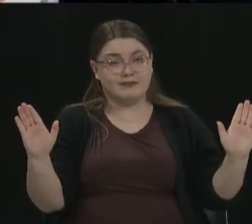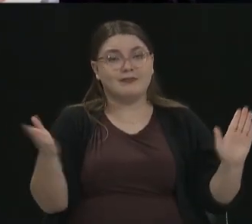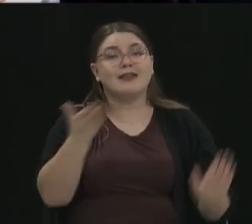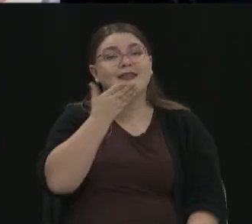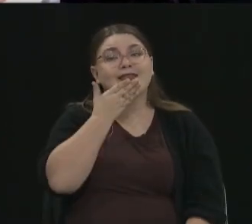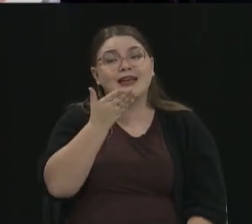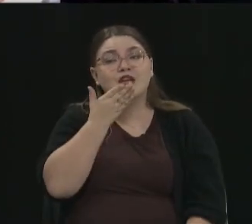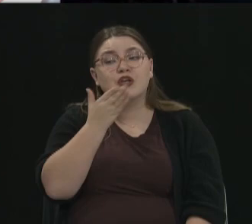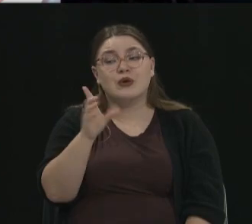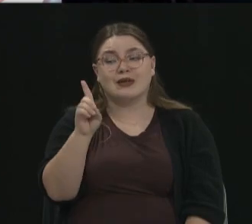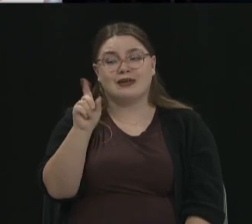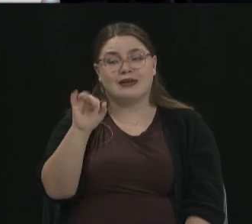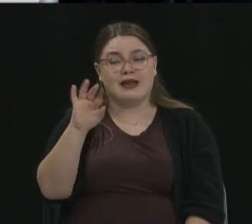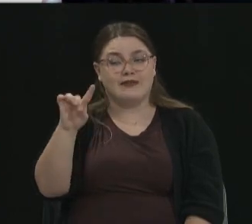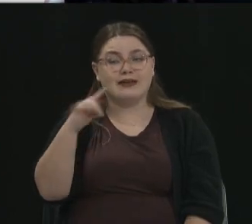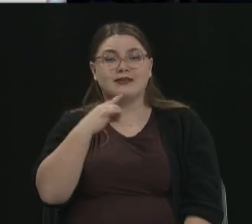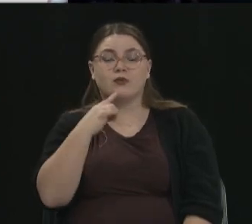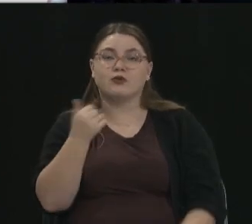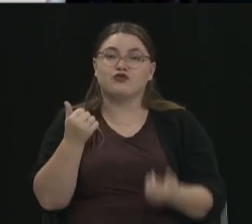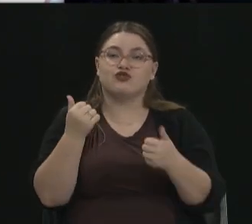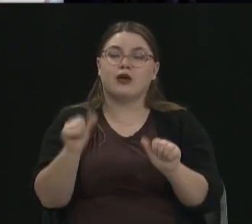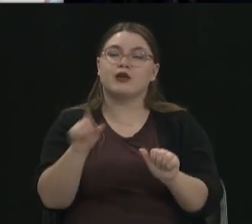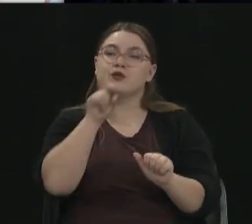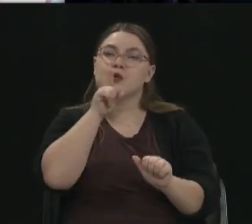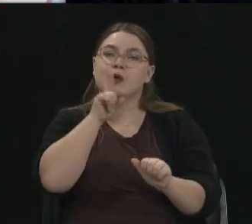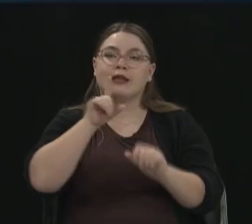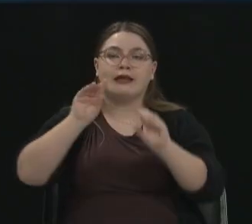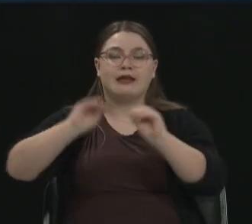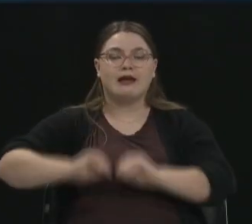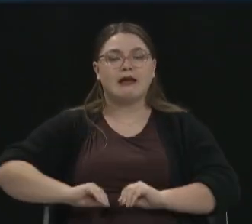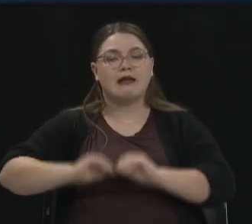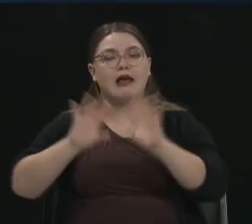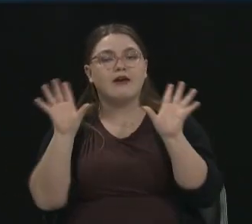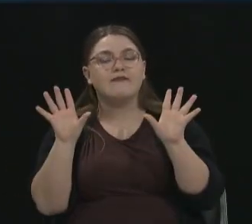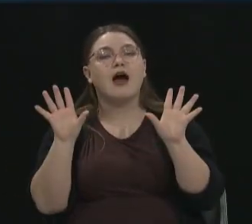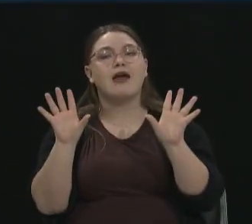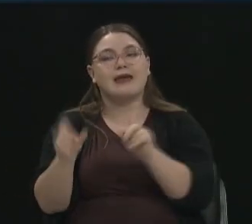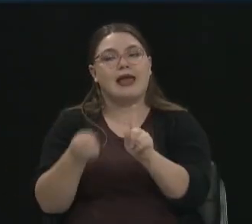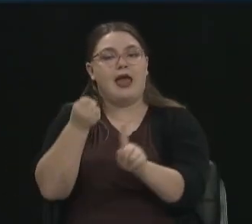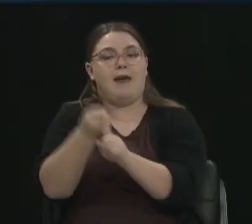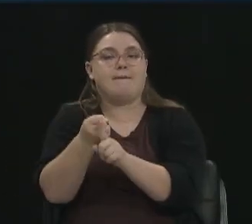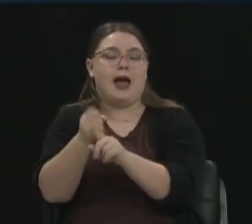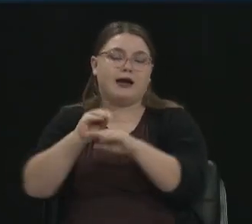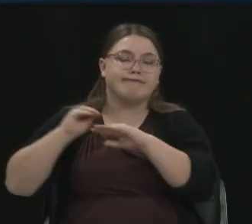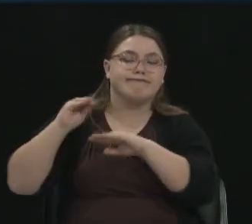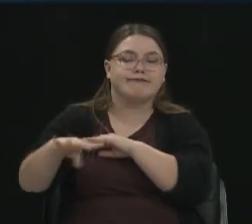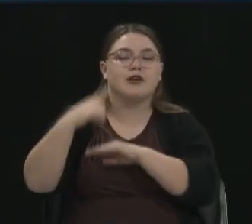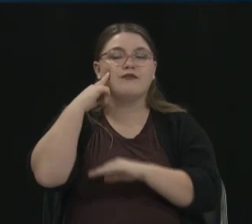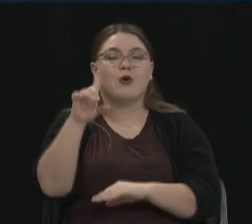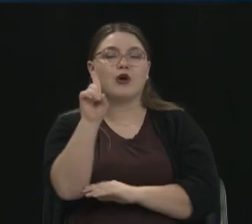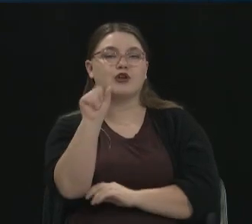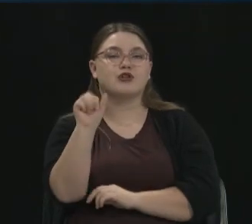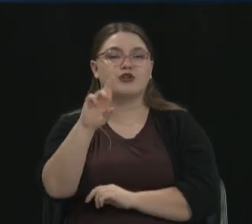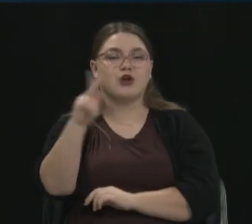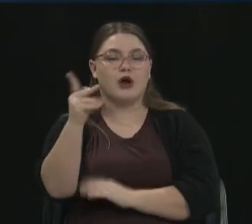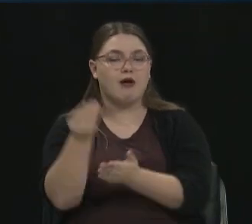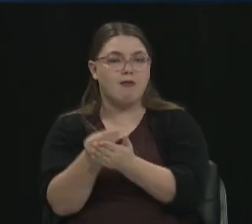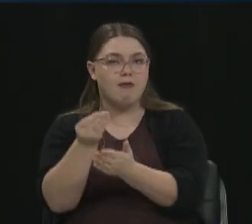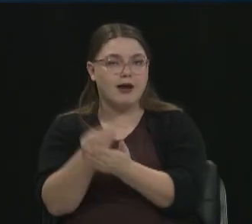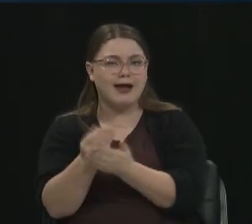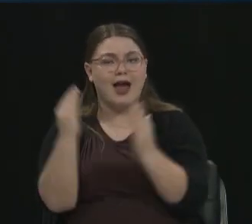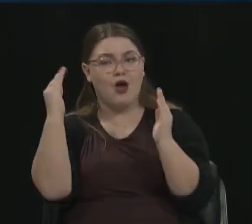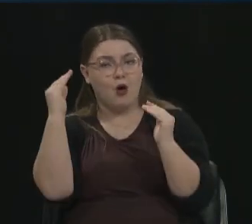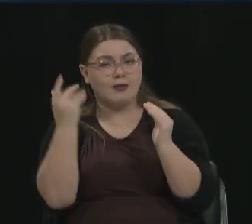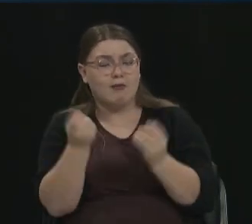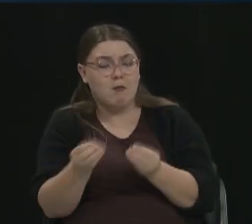Today, we've tried to illuminate the impact of dark money, and so hopefully we've at least shed a little bit of light on this